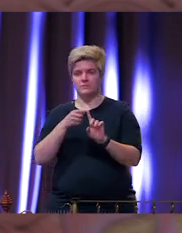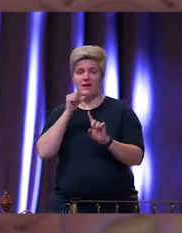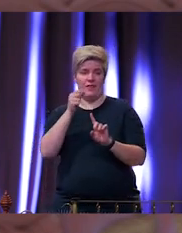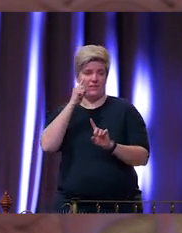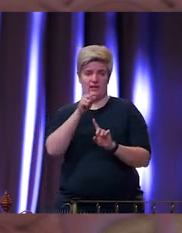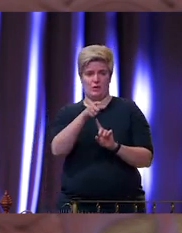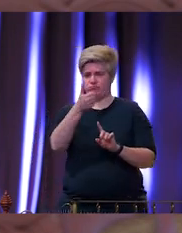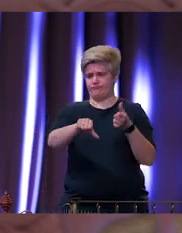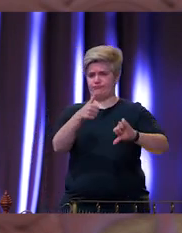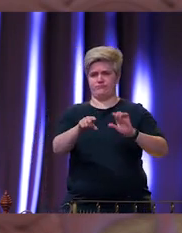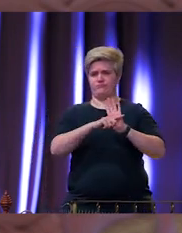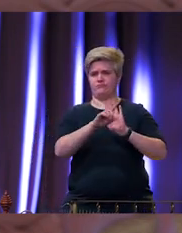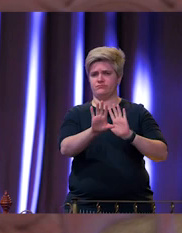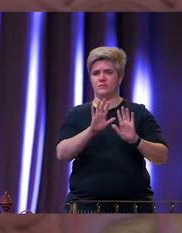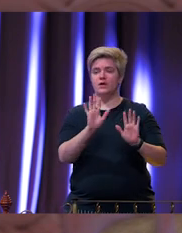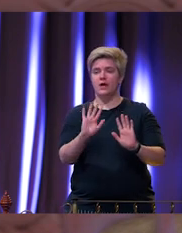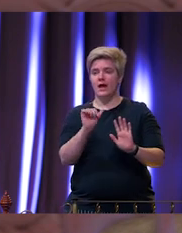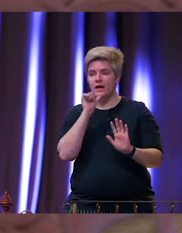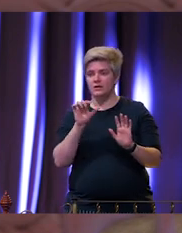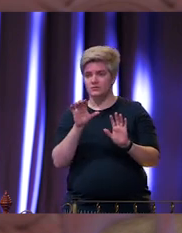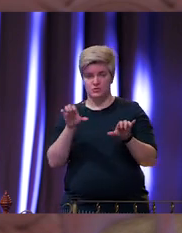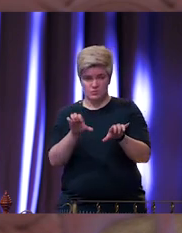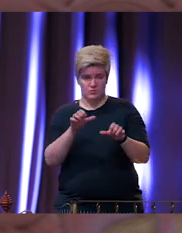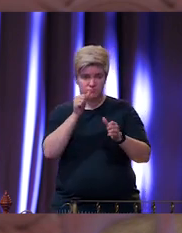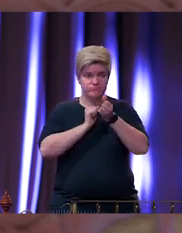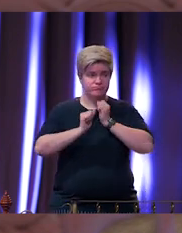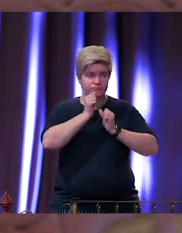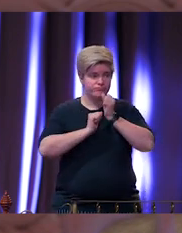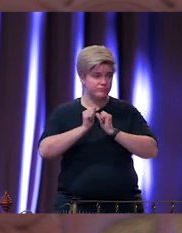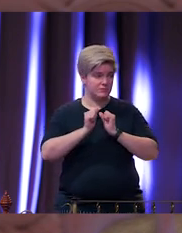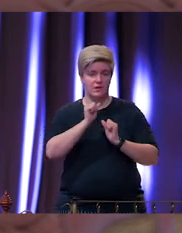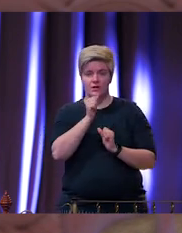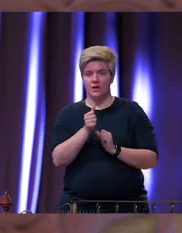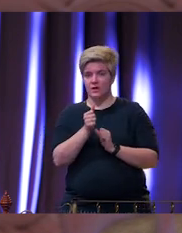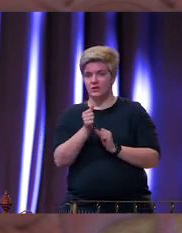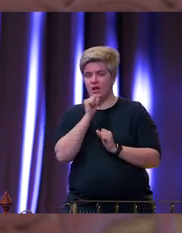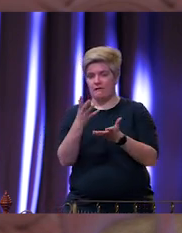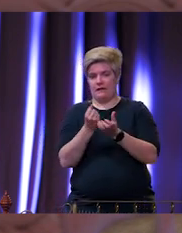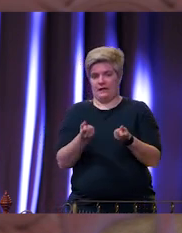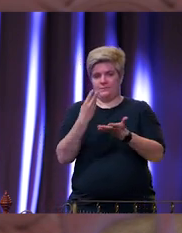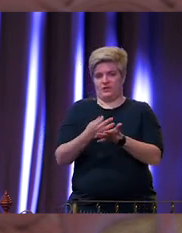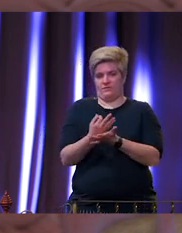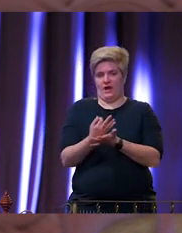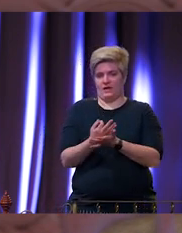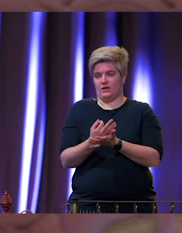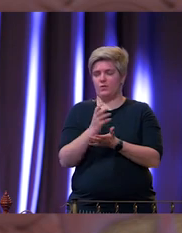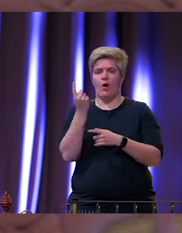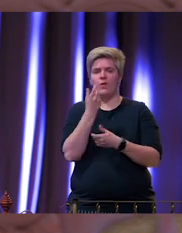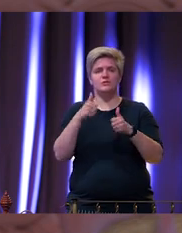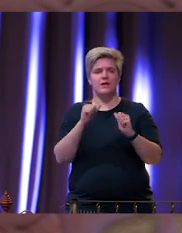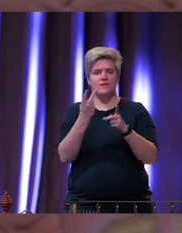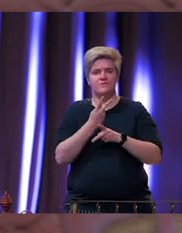work and doing it against the odds, right? Because you're not getting as much funding as it, you know, you're always trying to figure out, like, how do we do